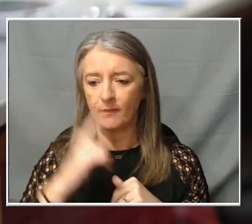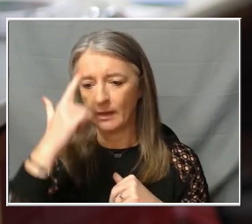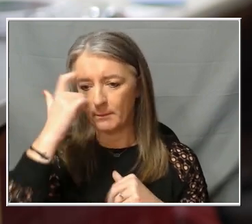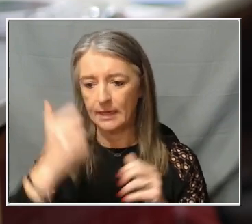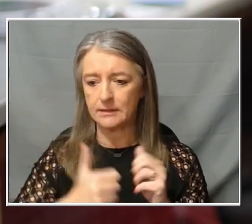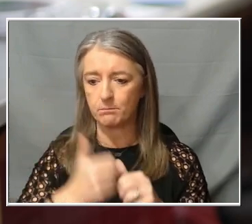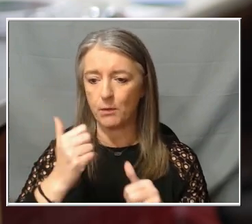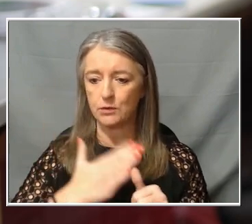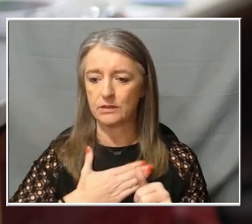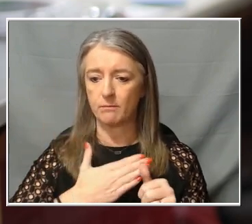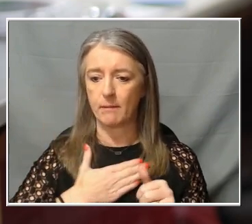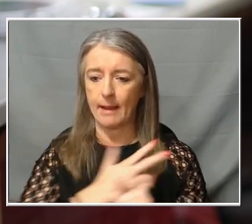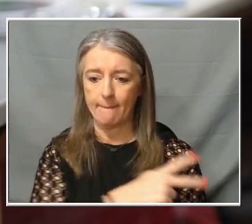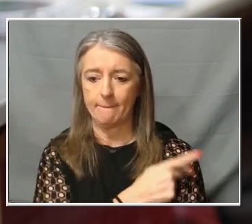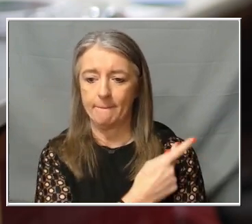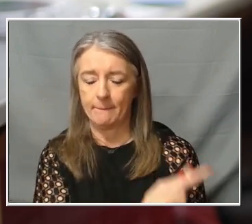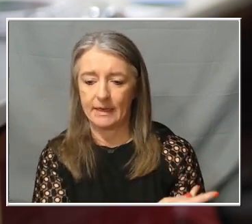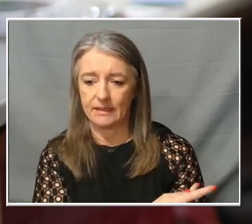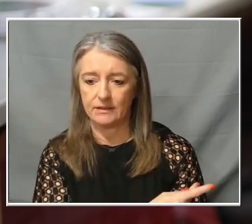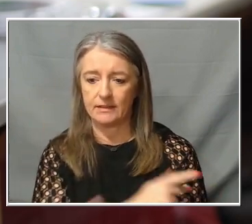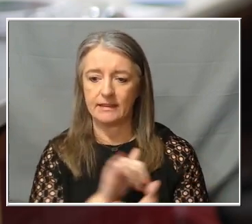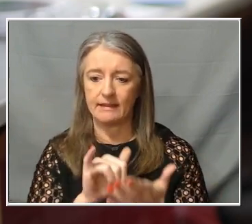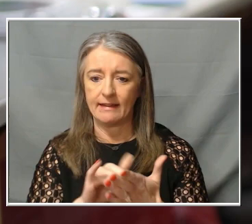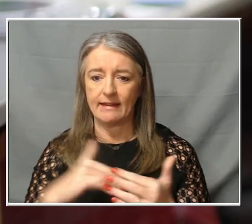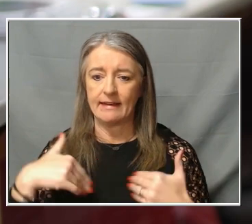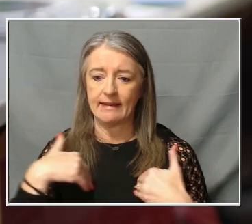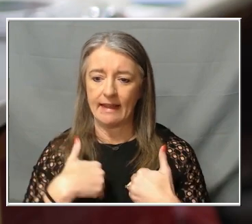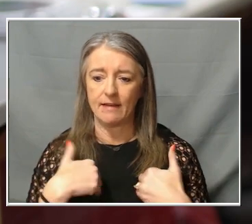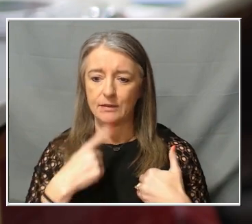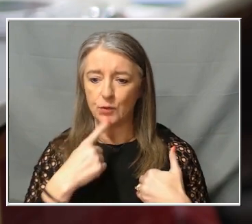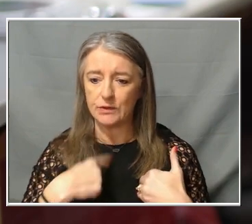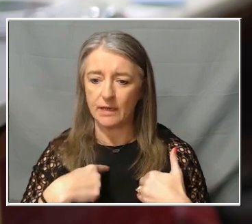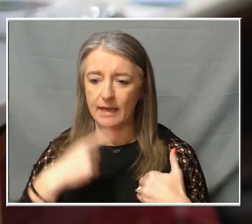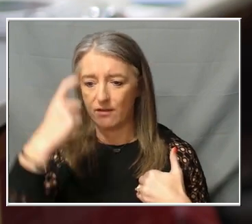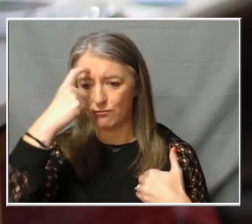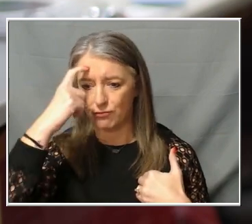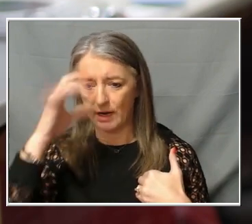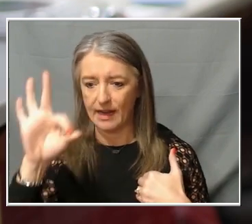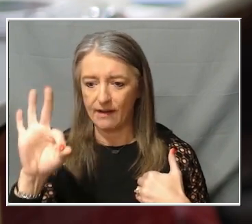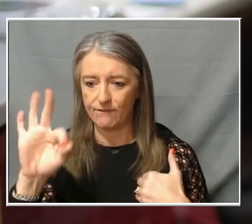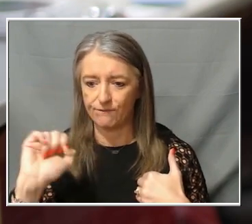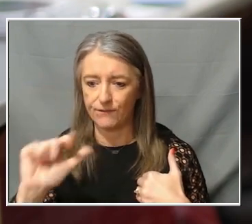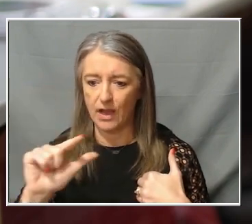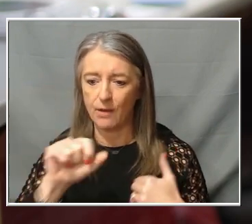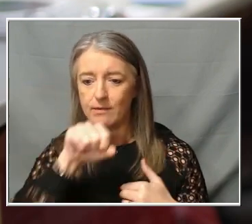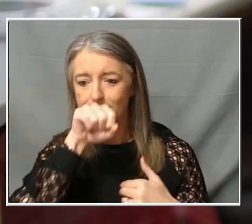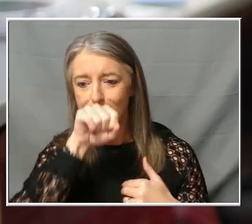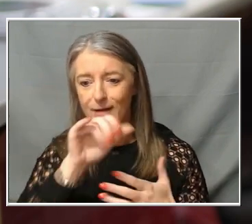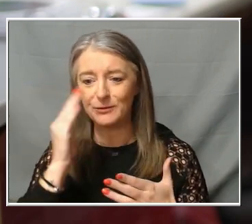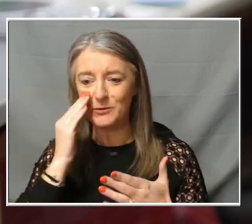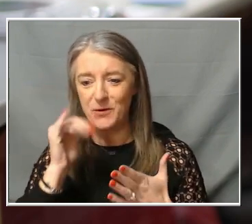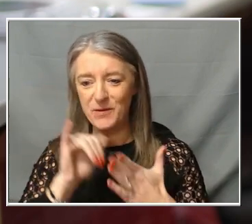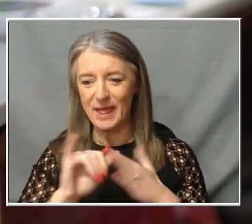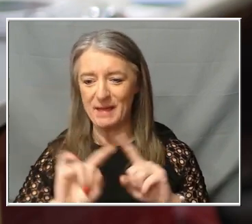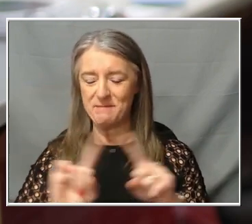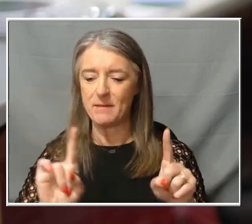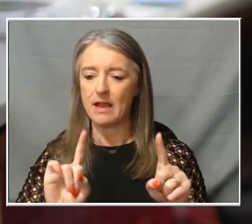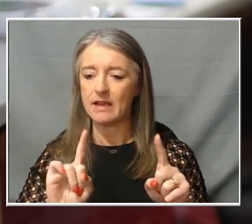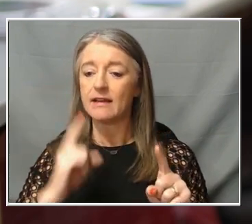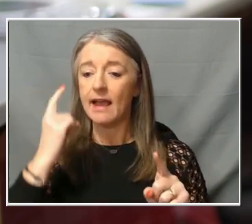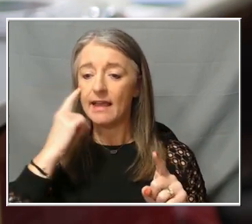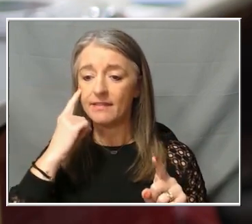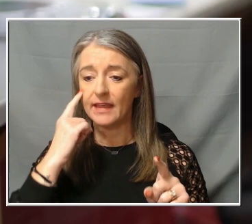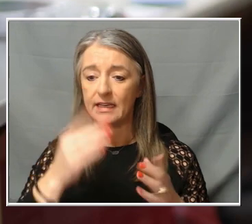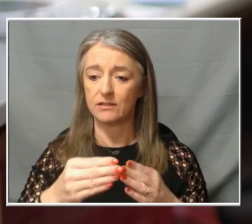my patients, that is the animal, they do not tell me they're having a brain fog. I would love to know that. But I think it is just a